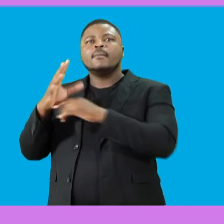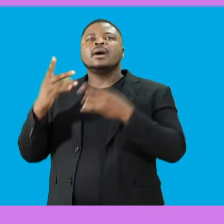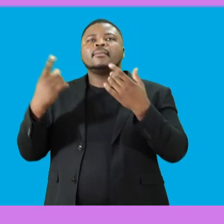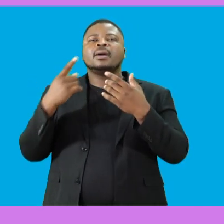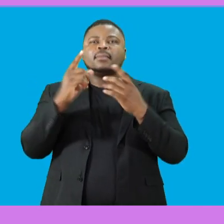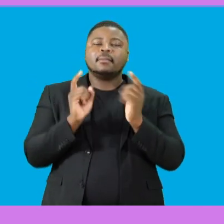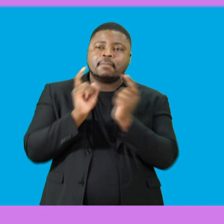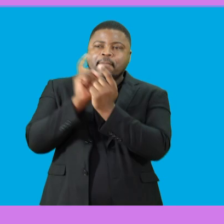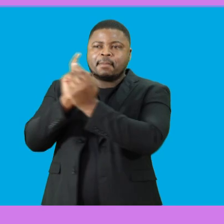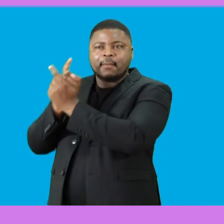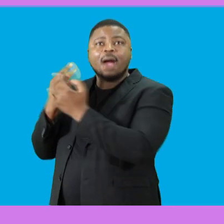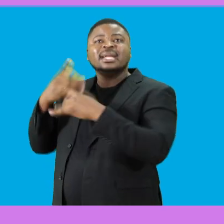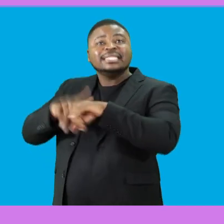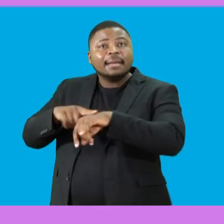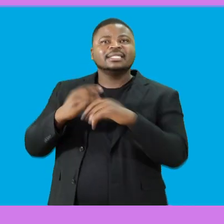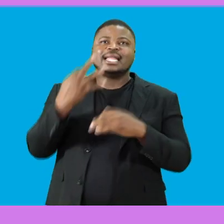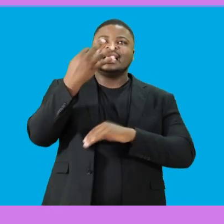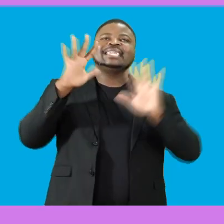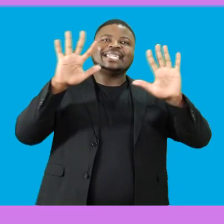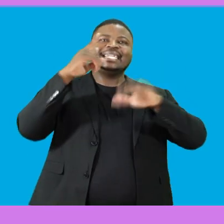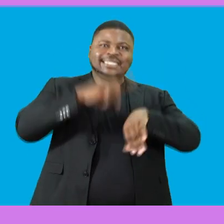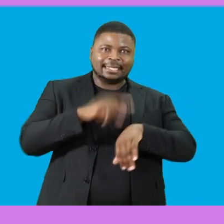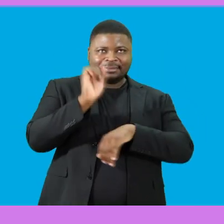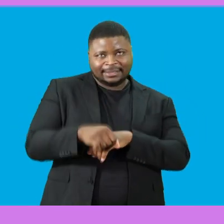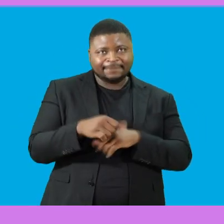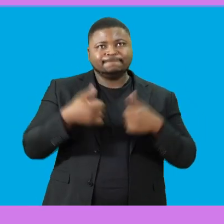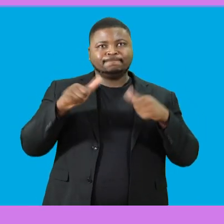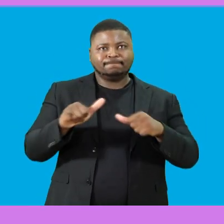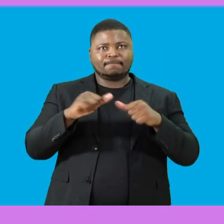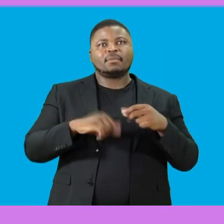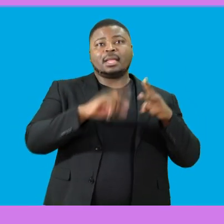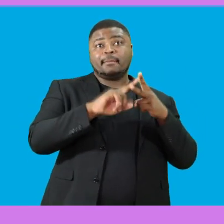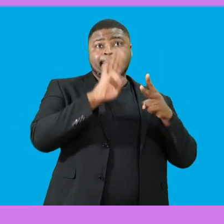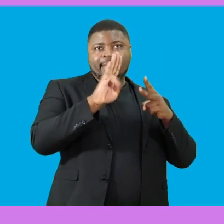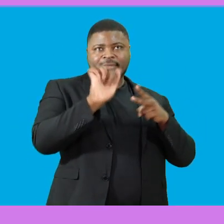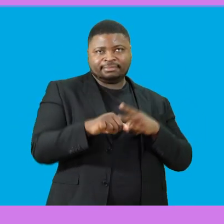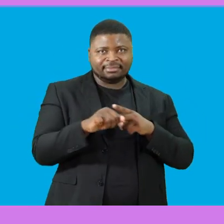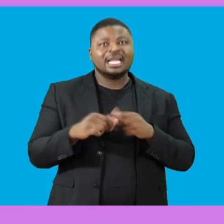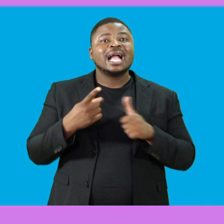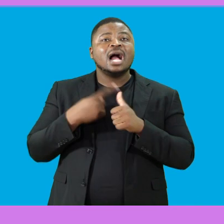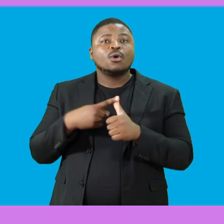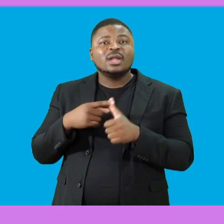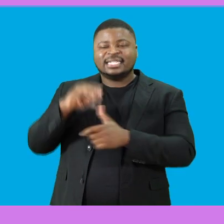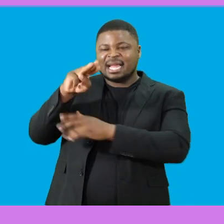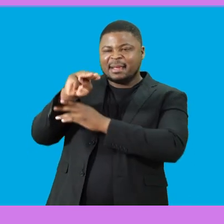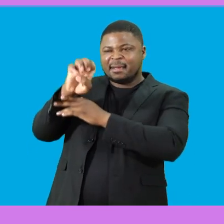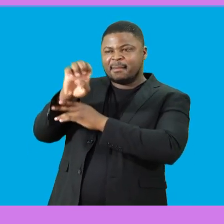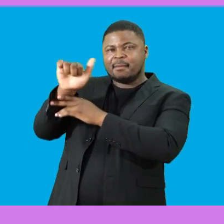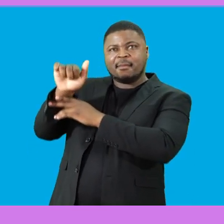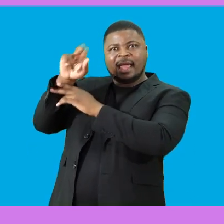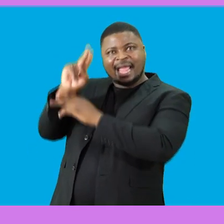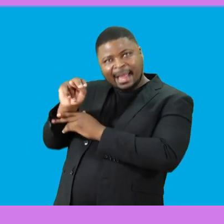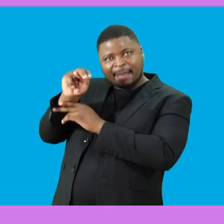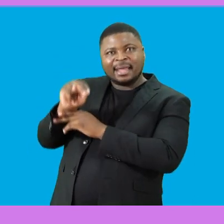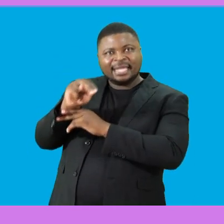had a total of 10 matches that were played. Then calculate the mean score. This is the summarizing data. We have to calculate the mean